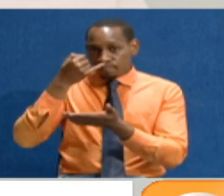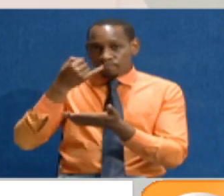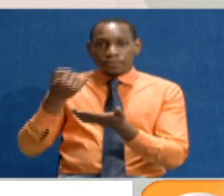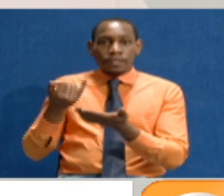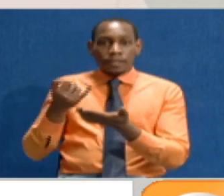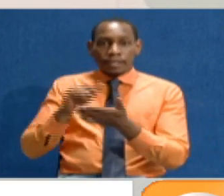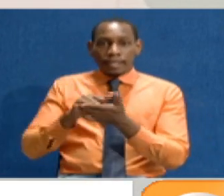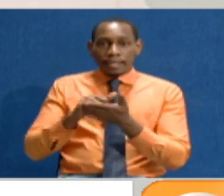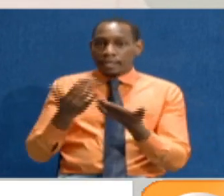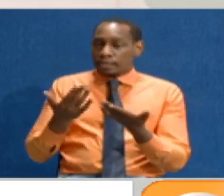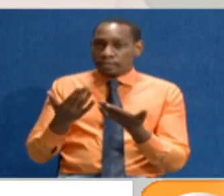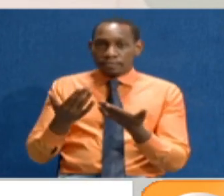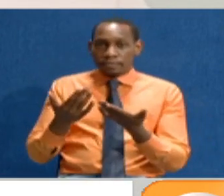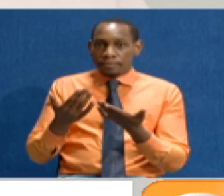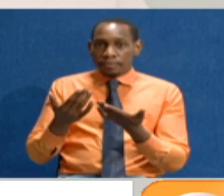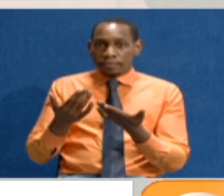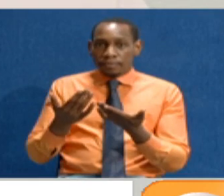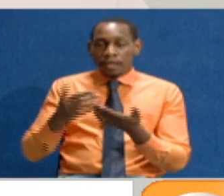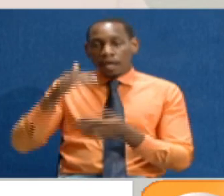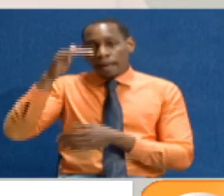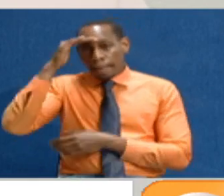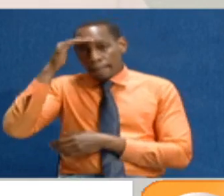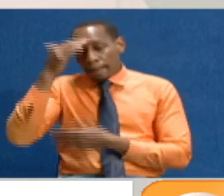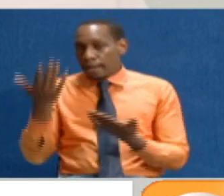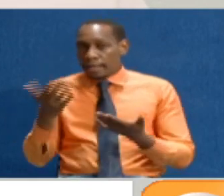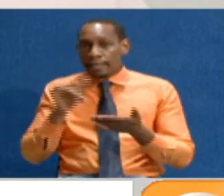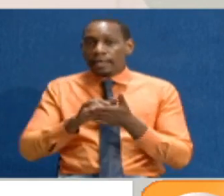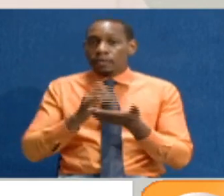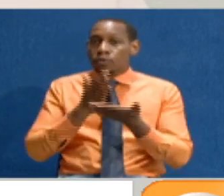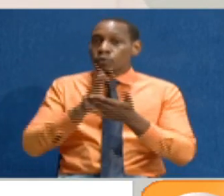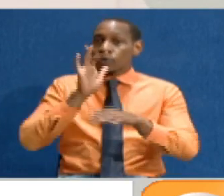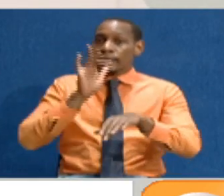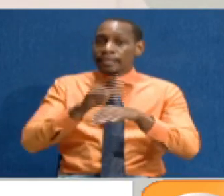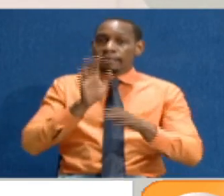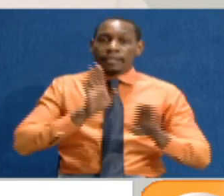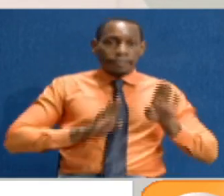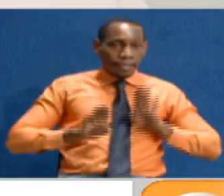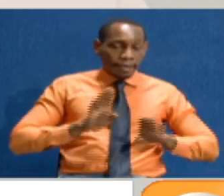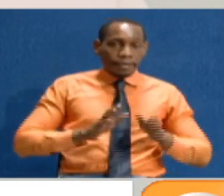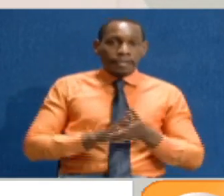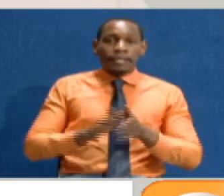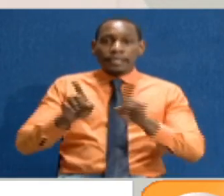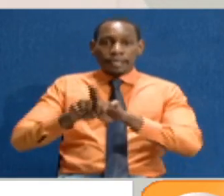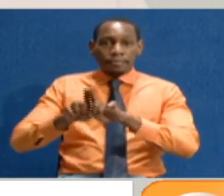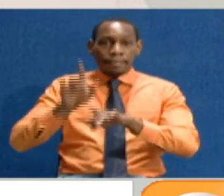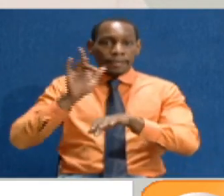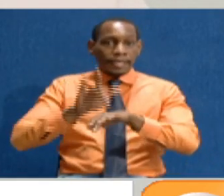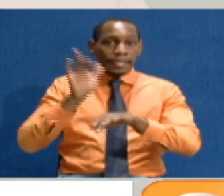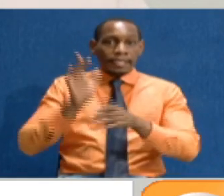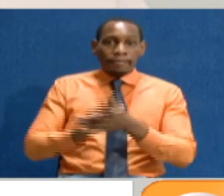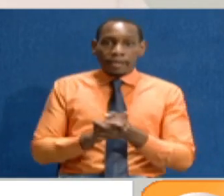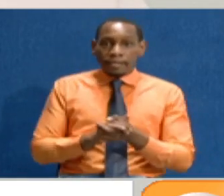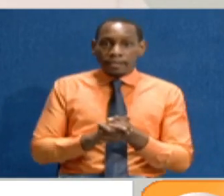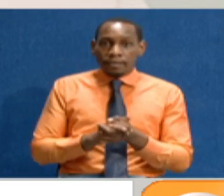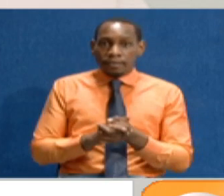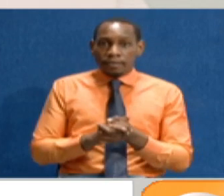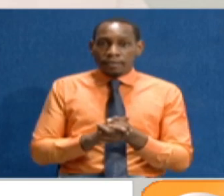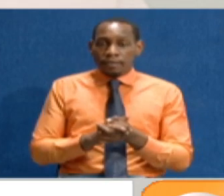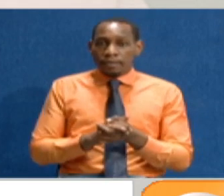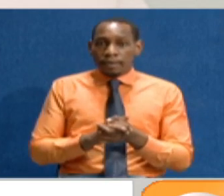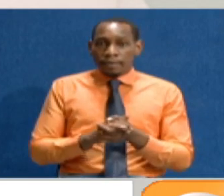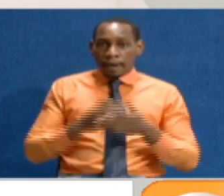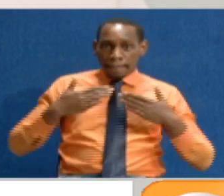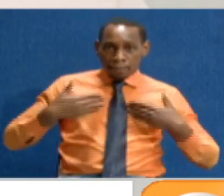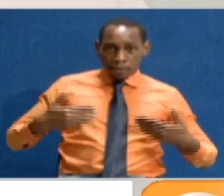almost like they're not themselves again. So intoxication will really affect them behaviorally, and also in terms of neurochemical